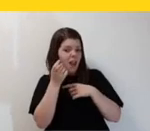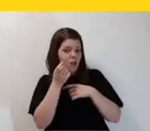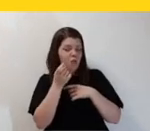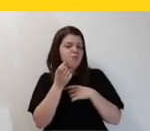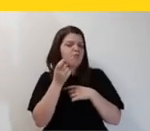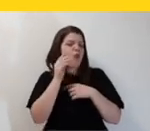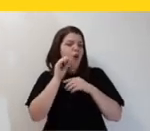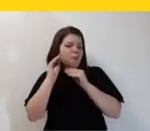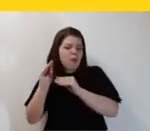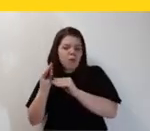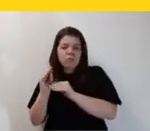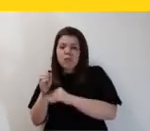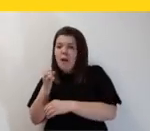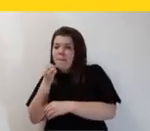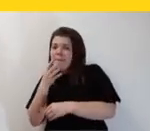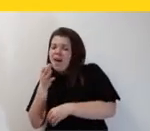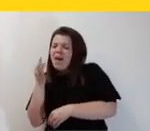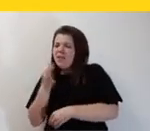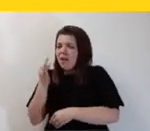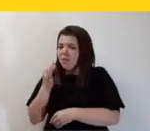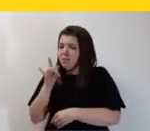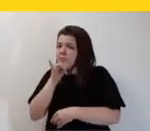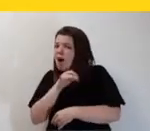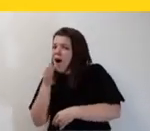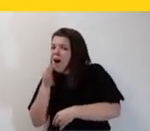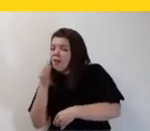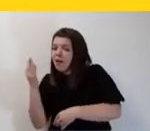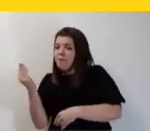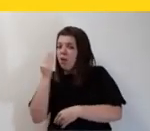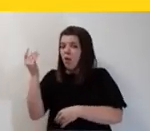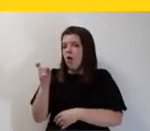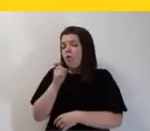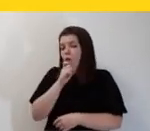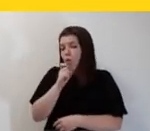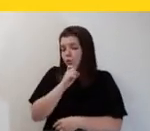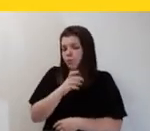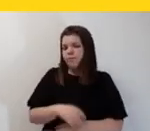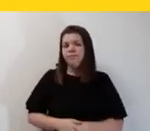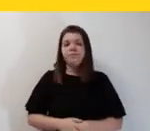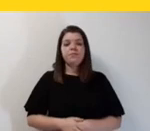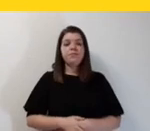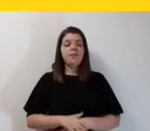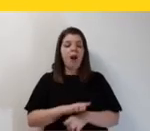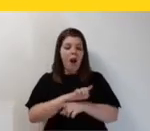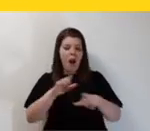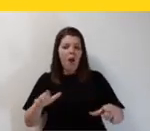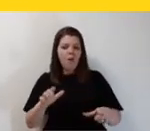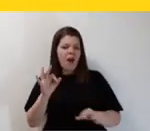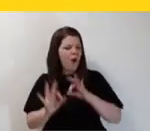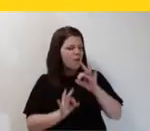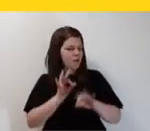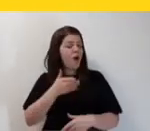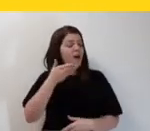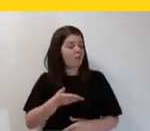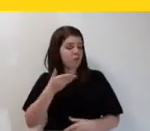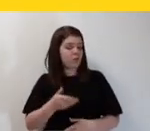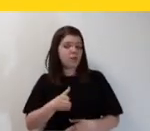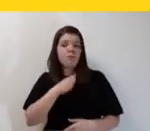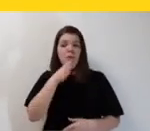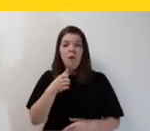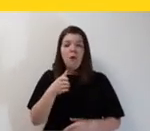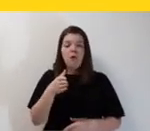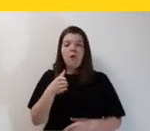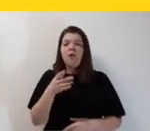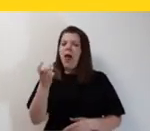or assessed with the participation of students. Retrospective, in which the question, what